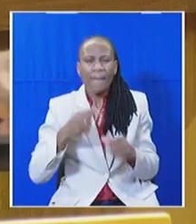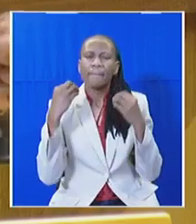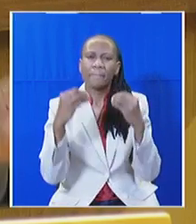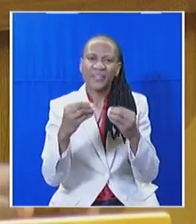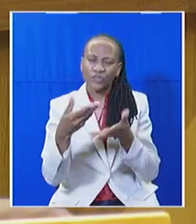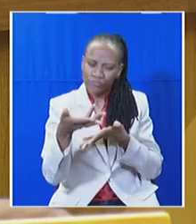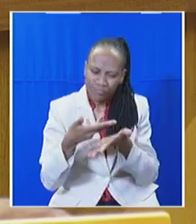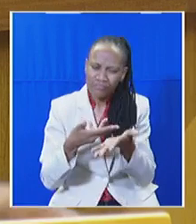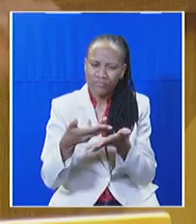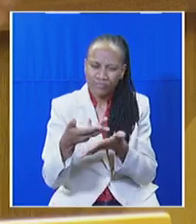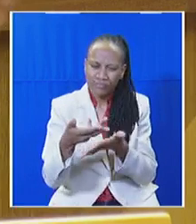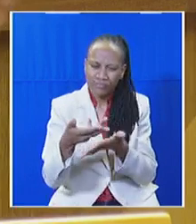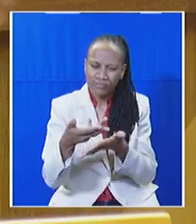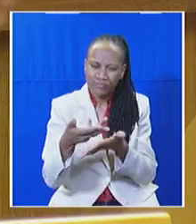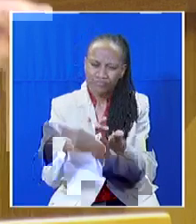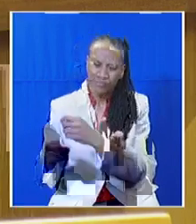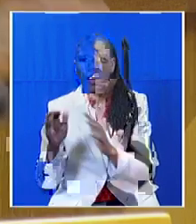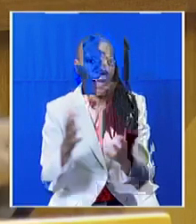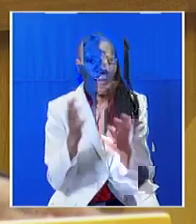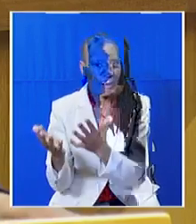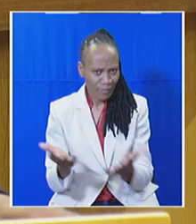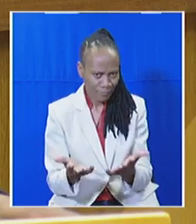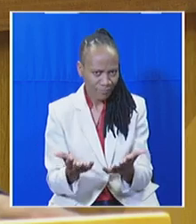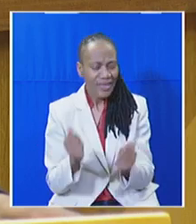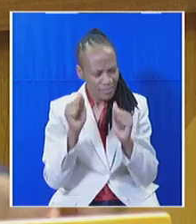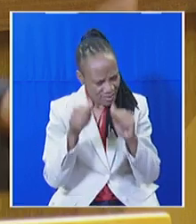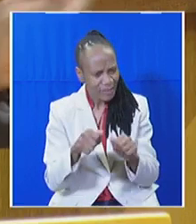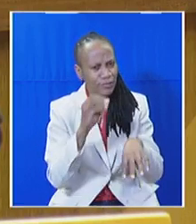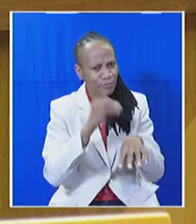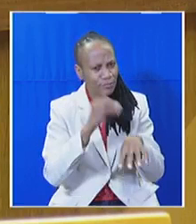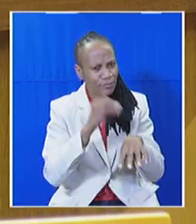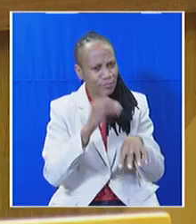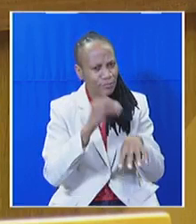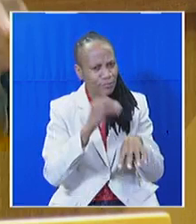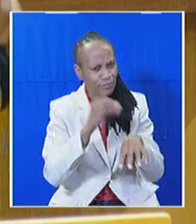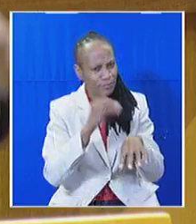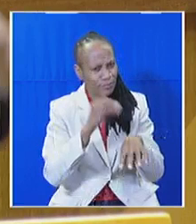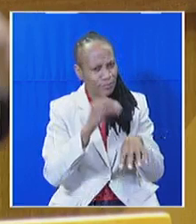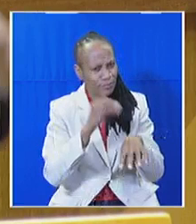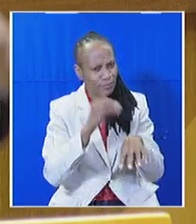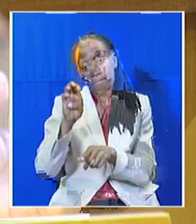the commodities, heat in trouble. And there is